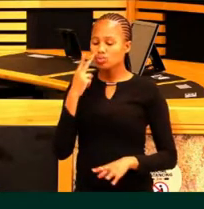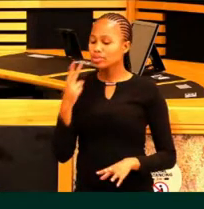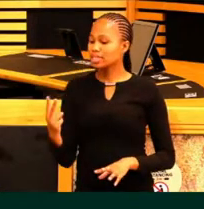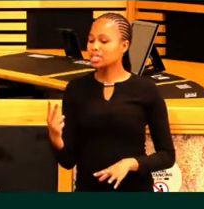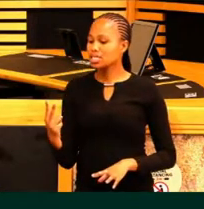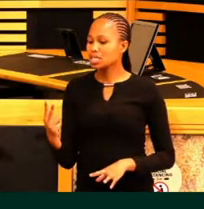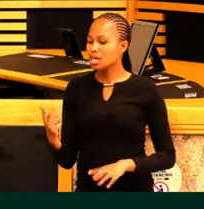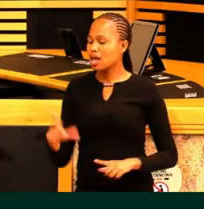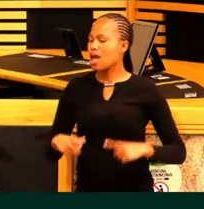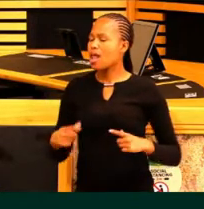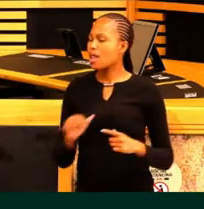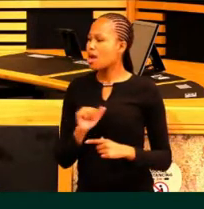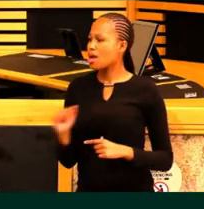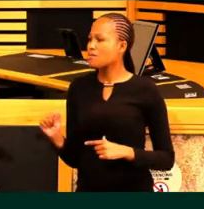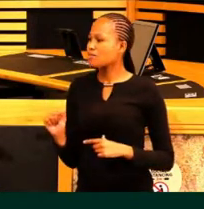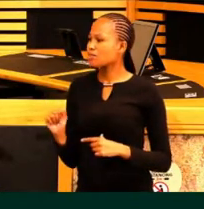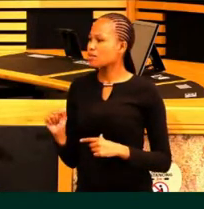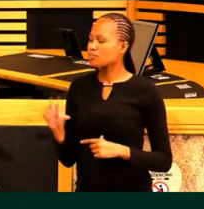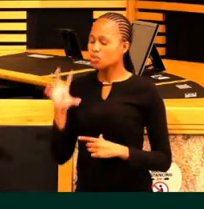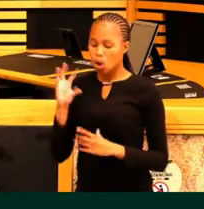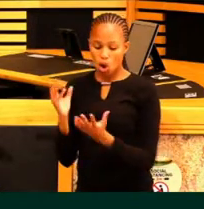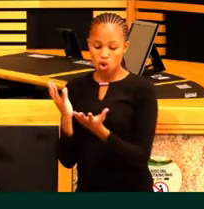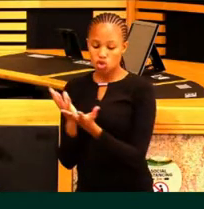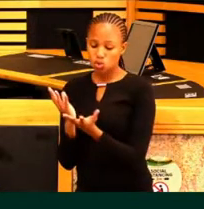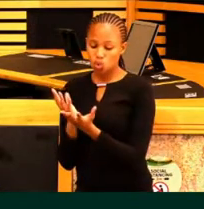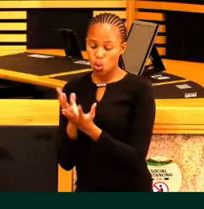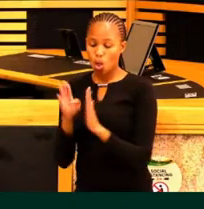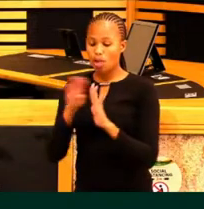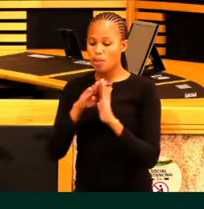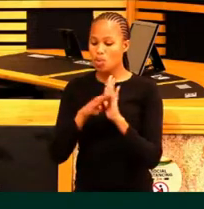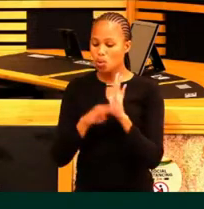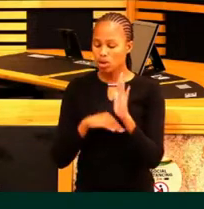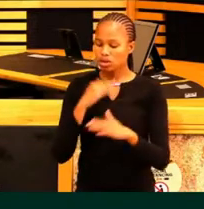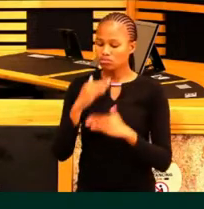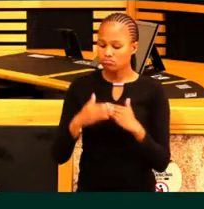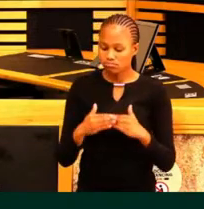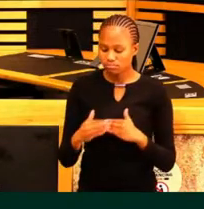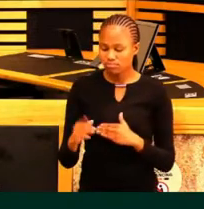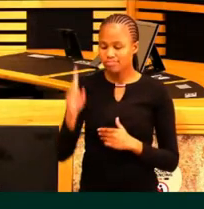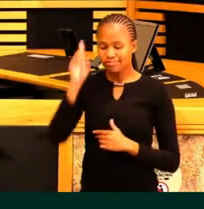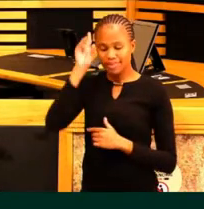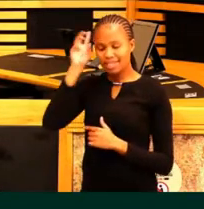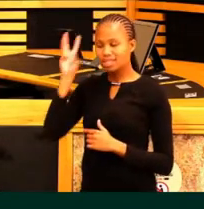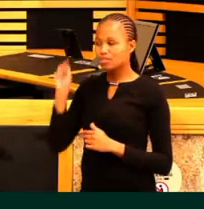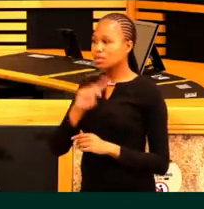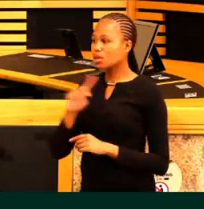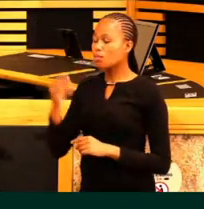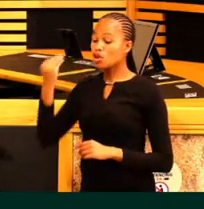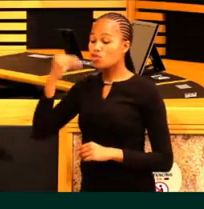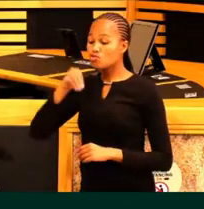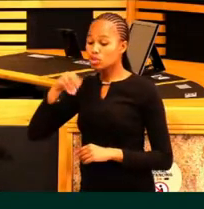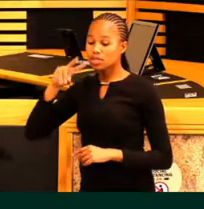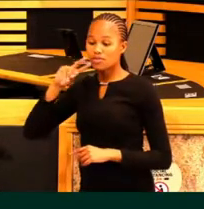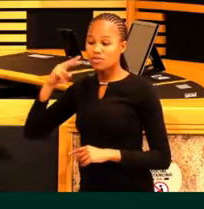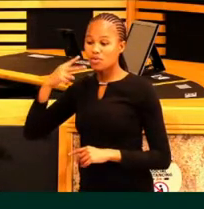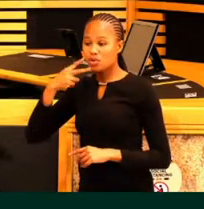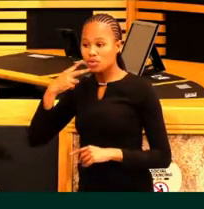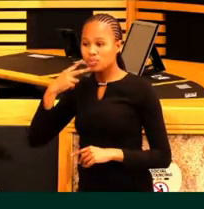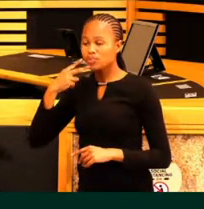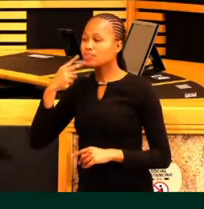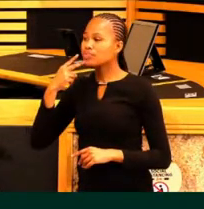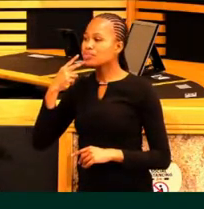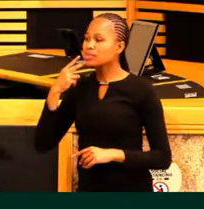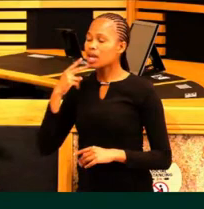life there are School feeding programs that are continuous in the Metro but the fruits and the vegetables are still bought